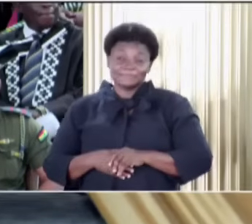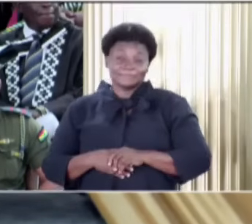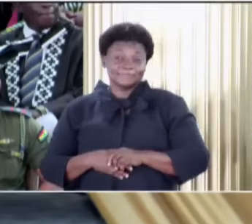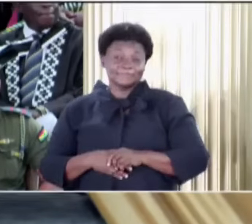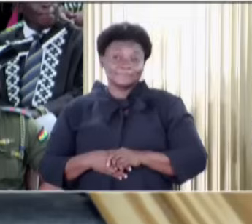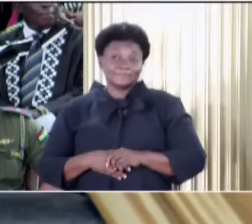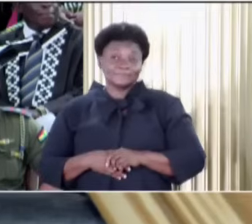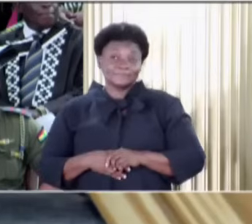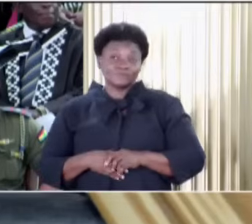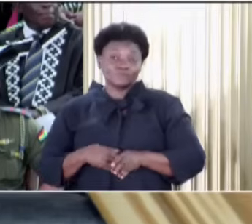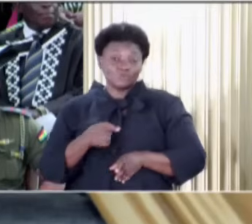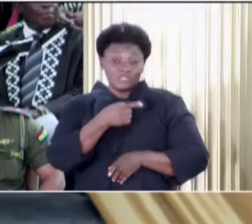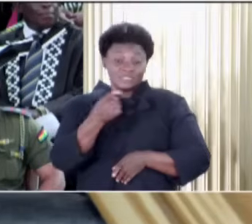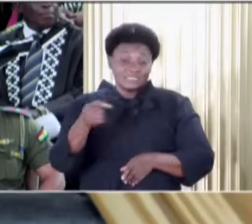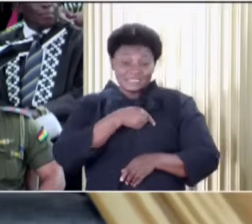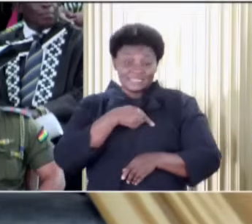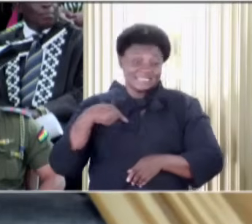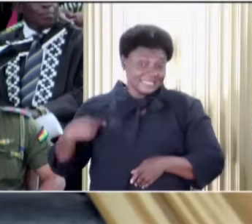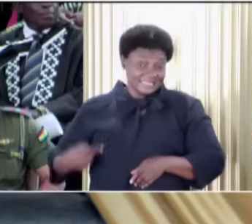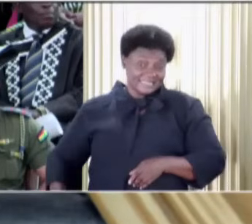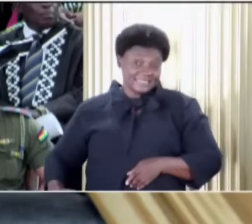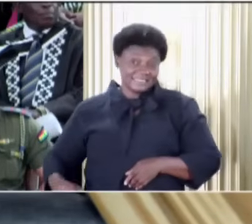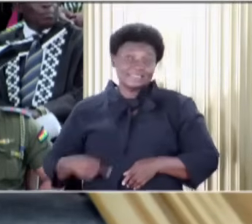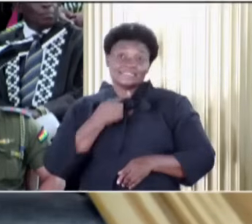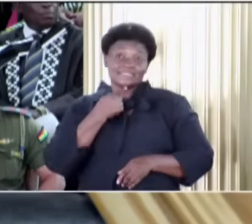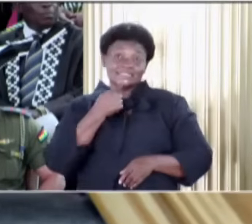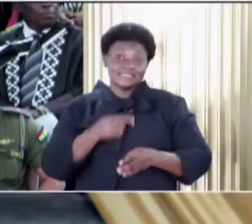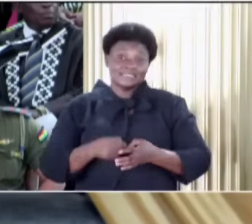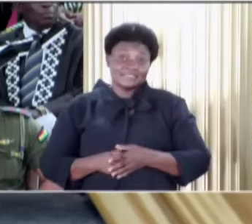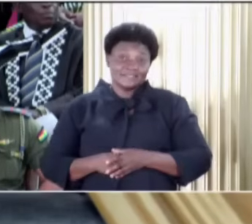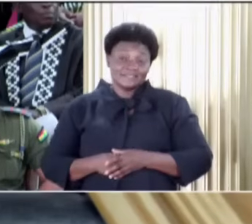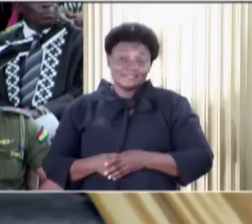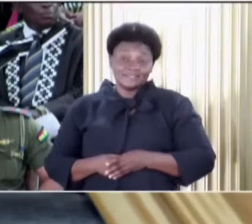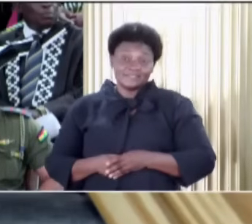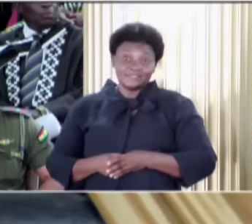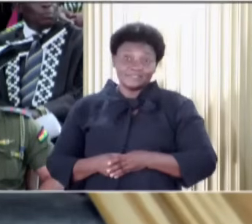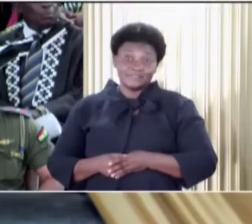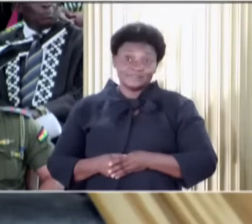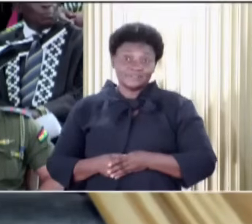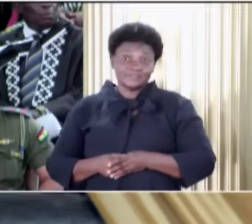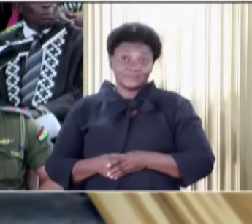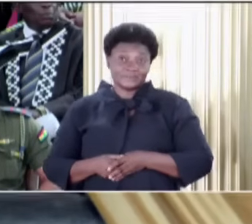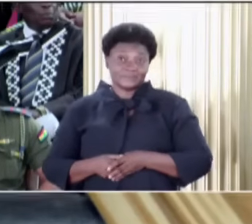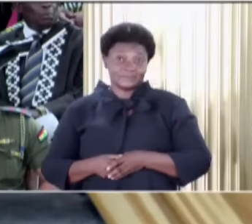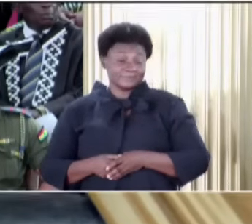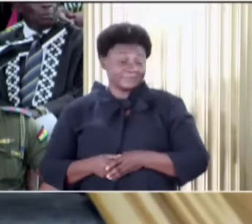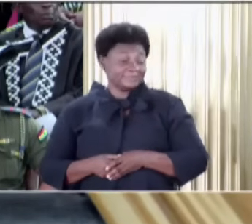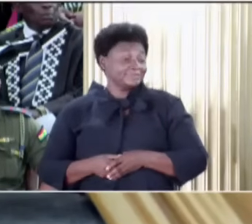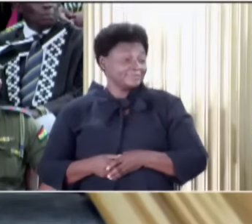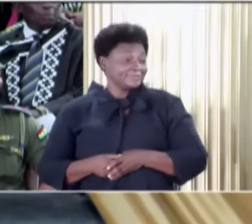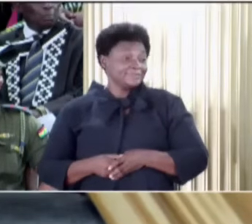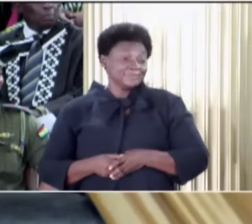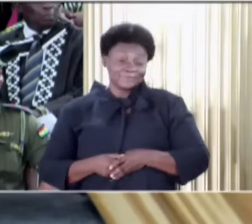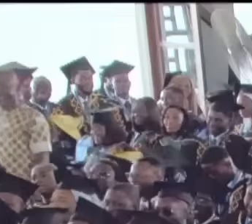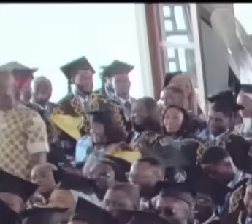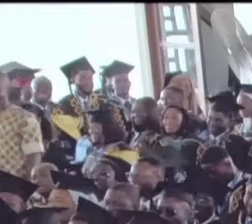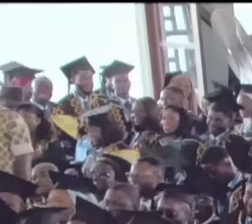There is a Chinese saying that goes, Gan en bush in way on your door.